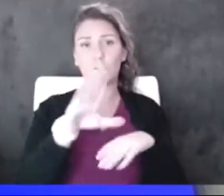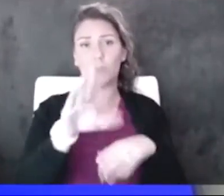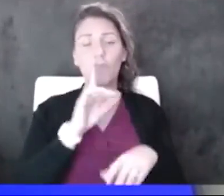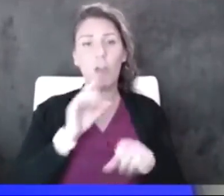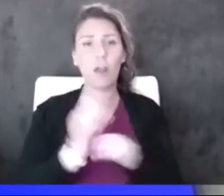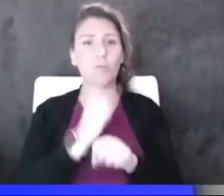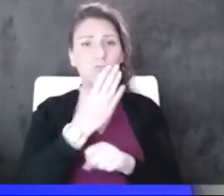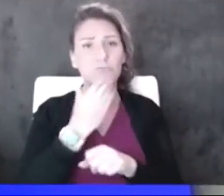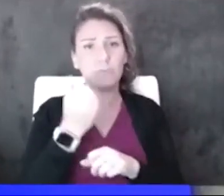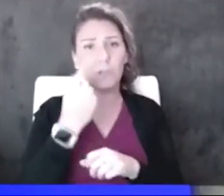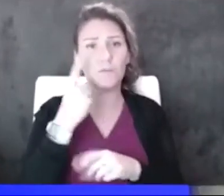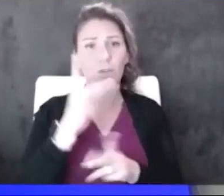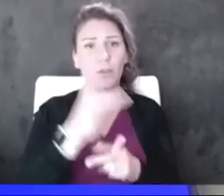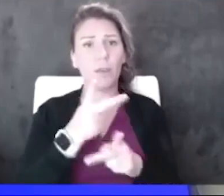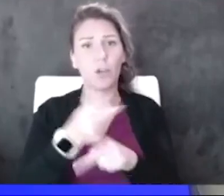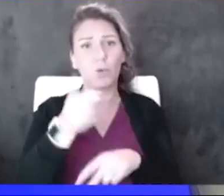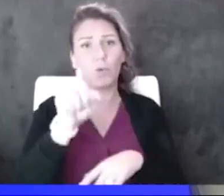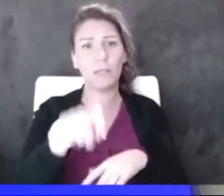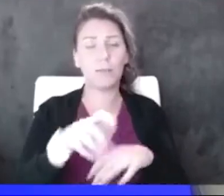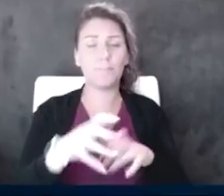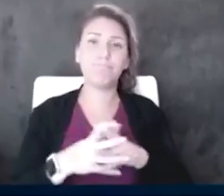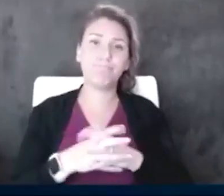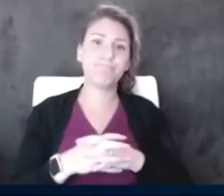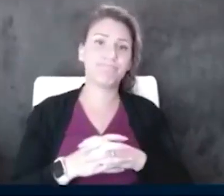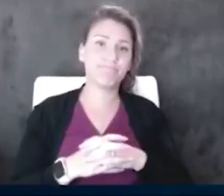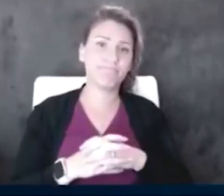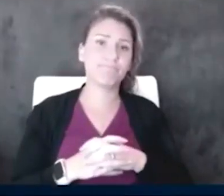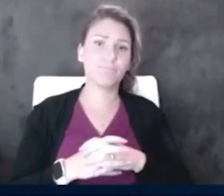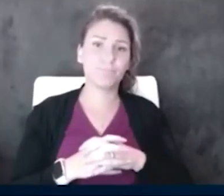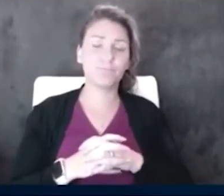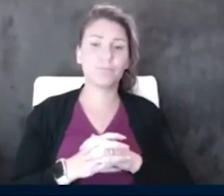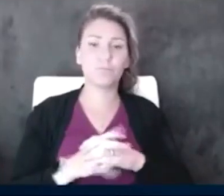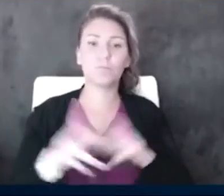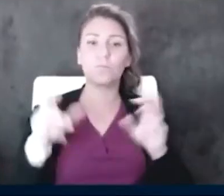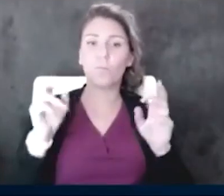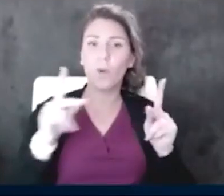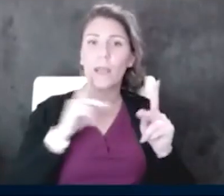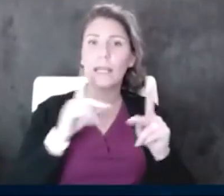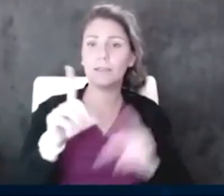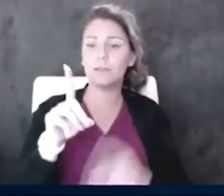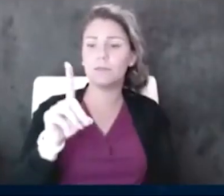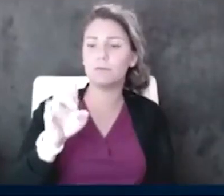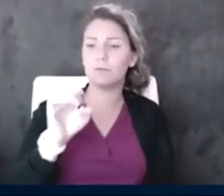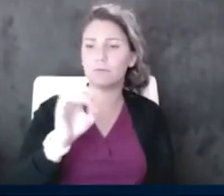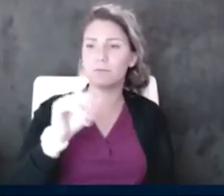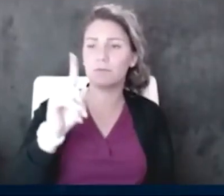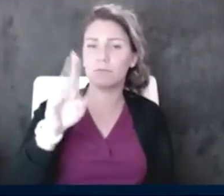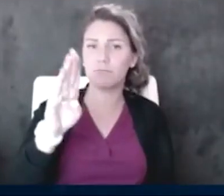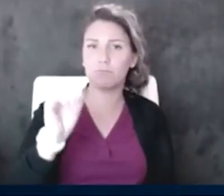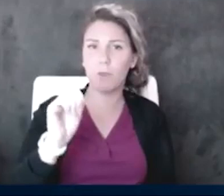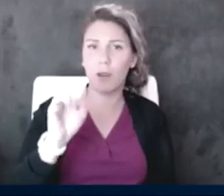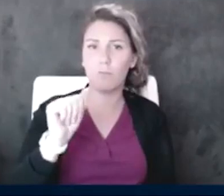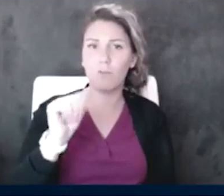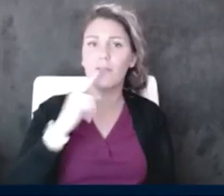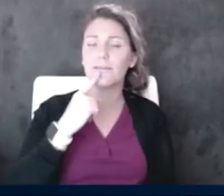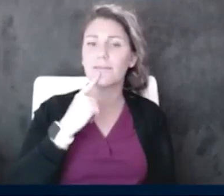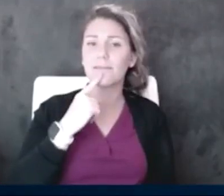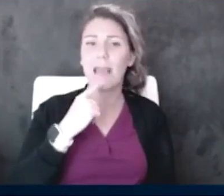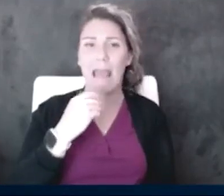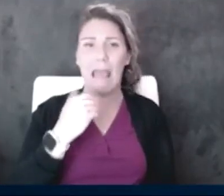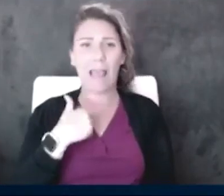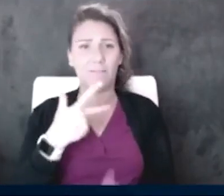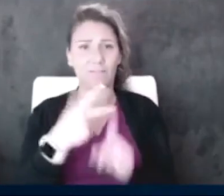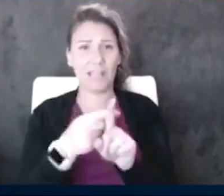you will need. Okay, so Deborah says, I have been vaccinated and had COVID twice. Each time